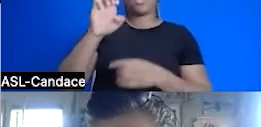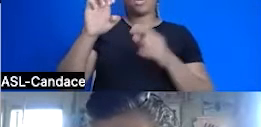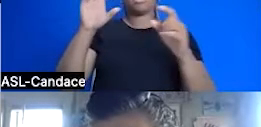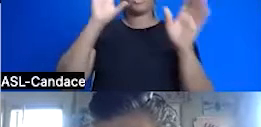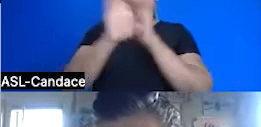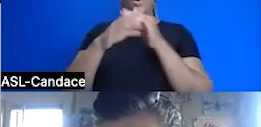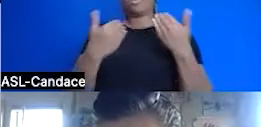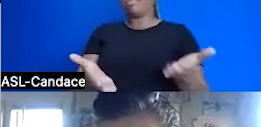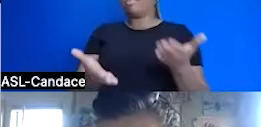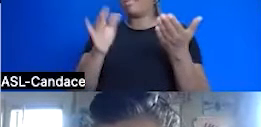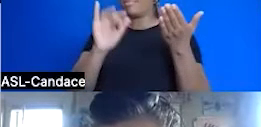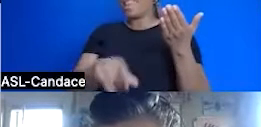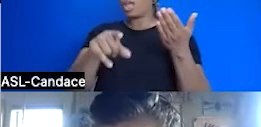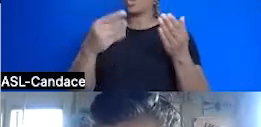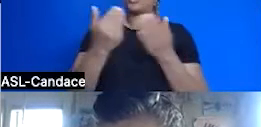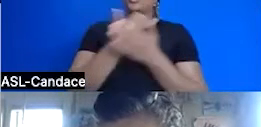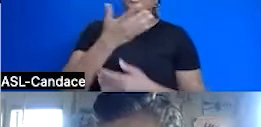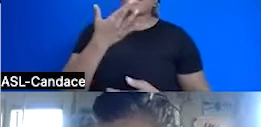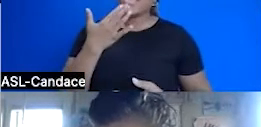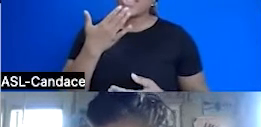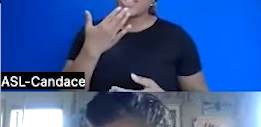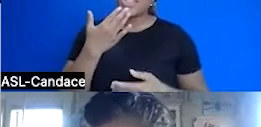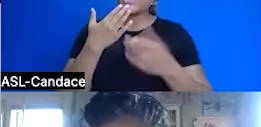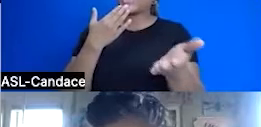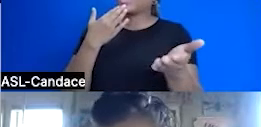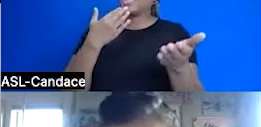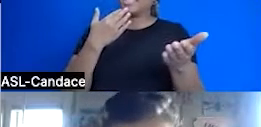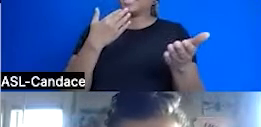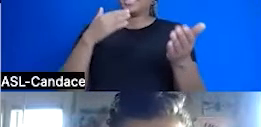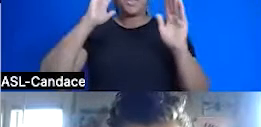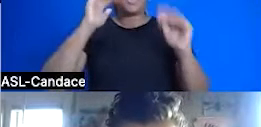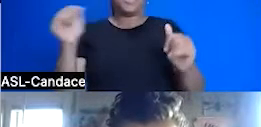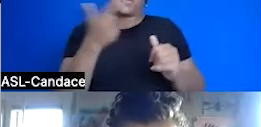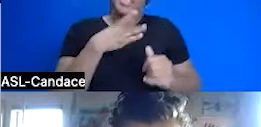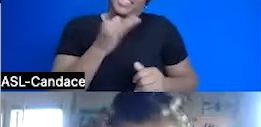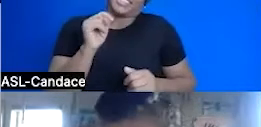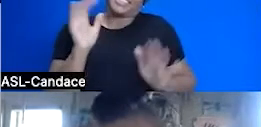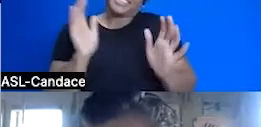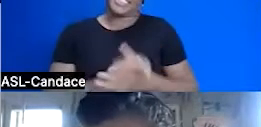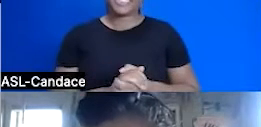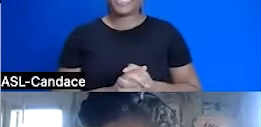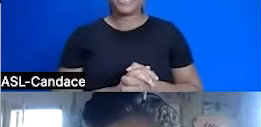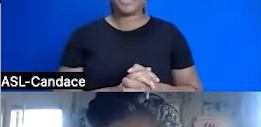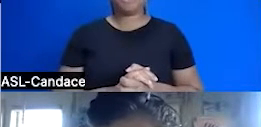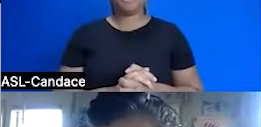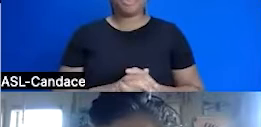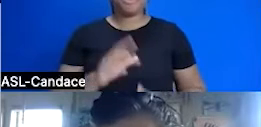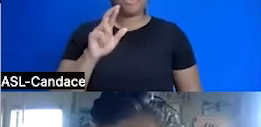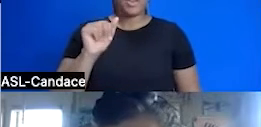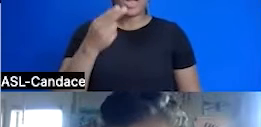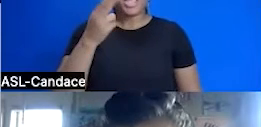to say. We have new colors, and so hopefully everybody likes it. Rahi?